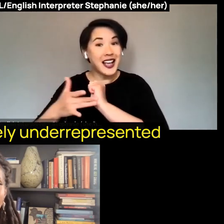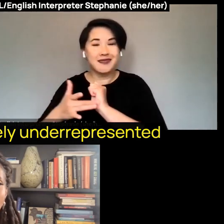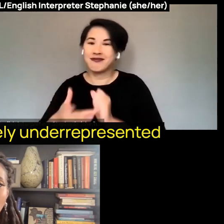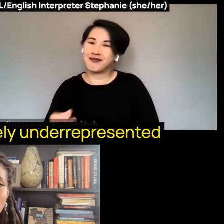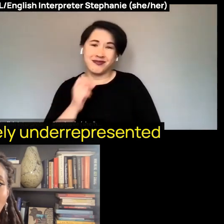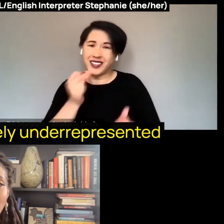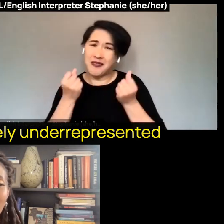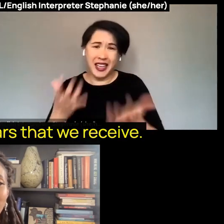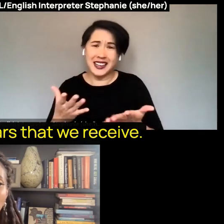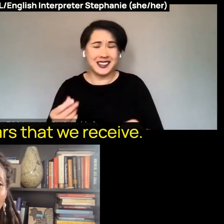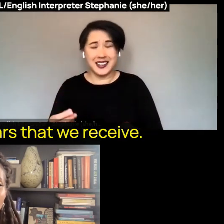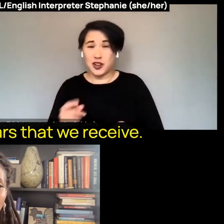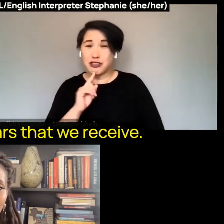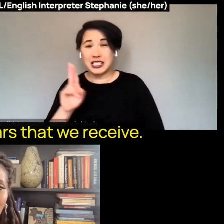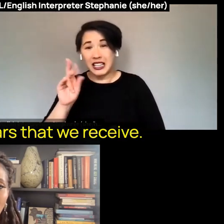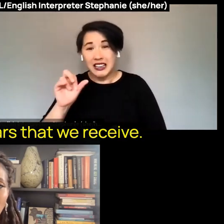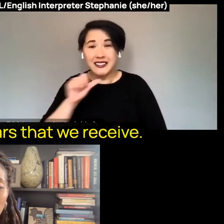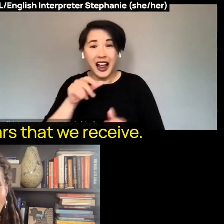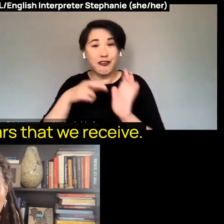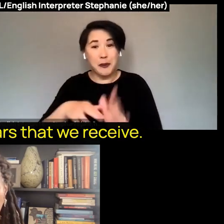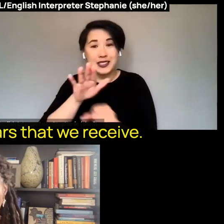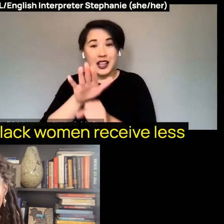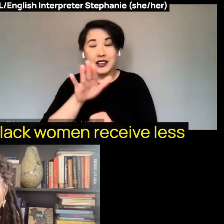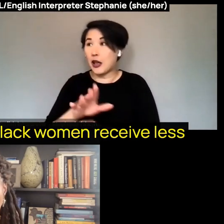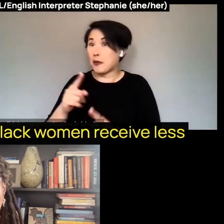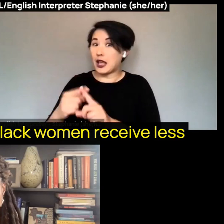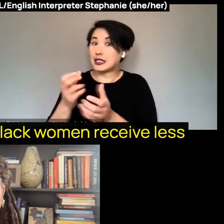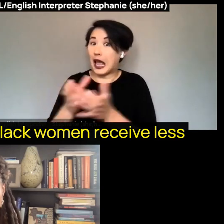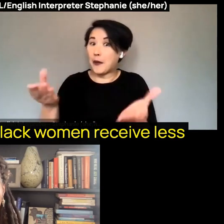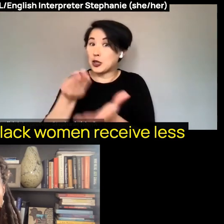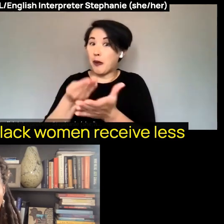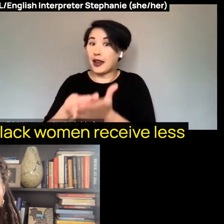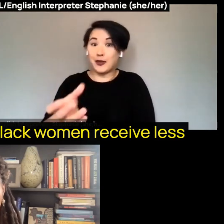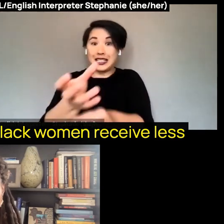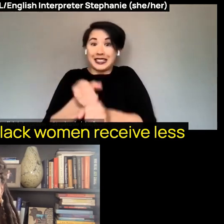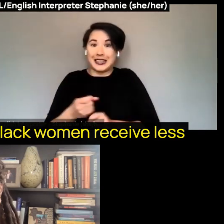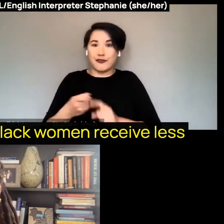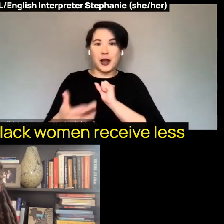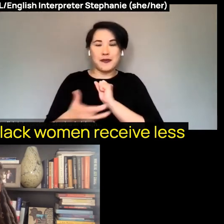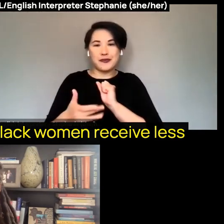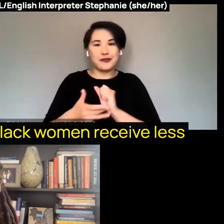absolutely underrepresented as it relates to the dollars that we receive. I mean, just as an example, Black women receive less